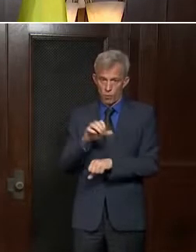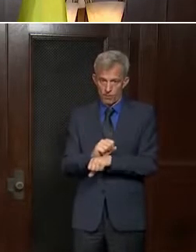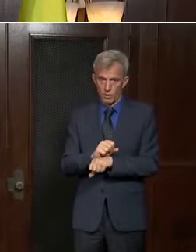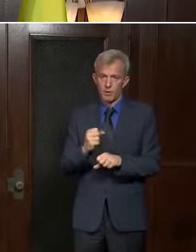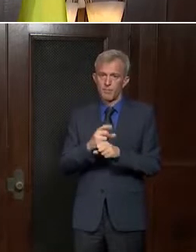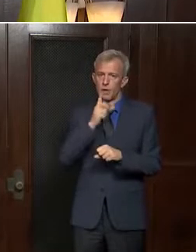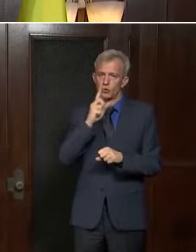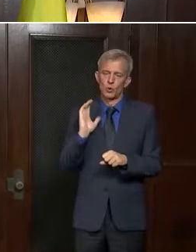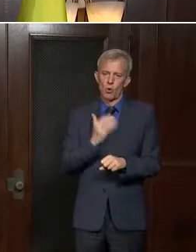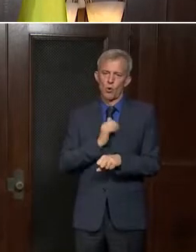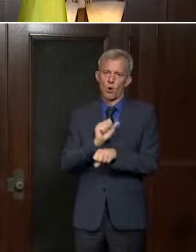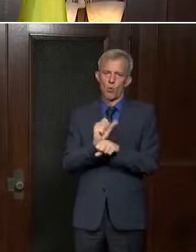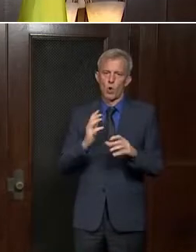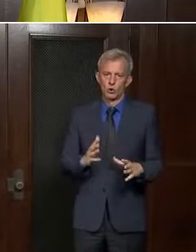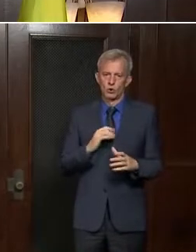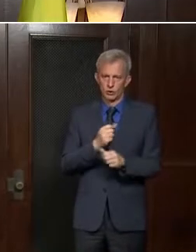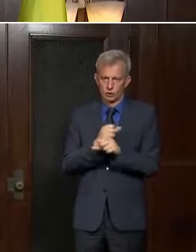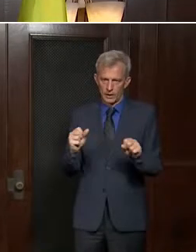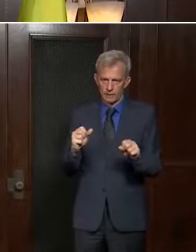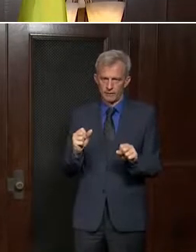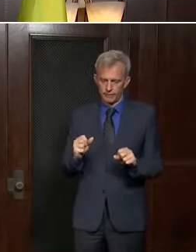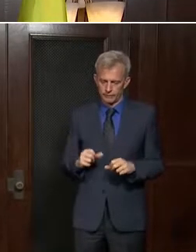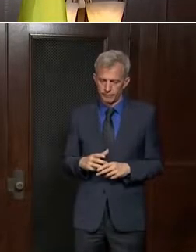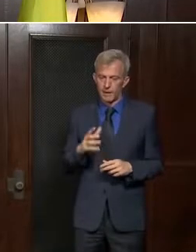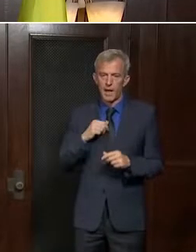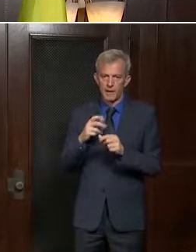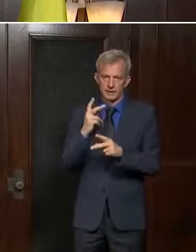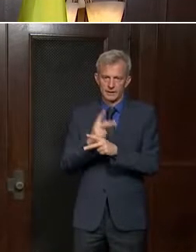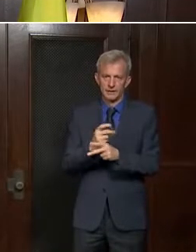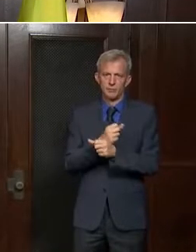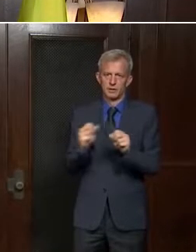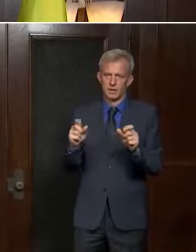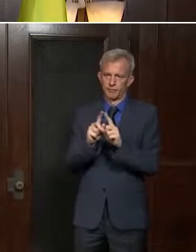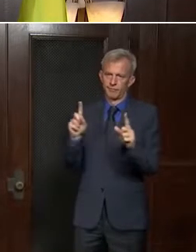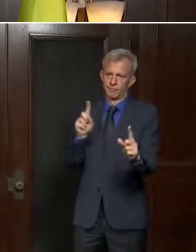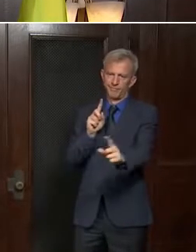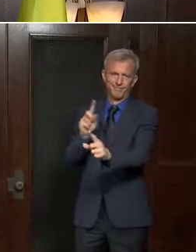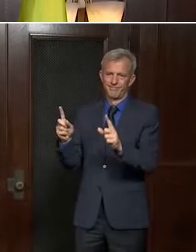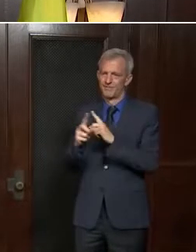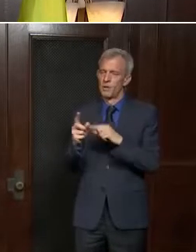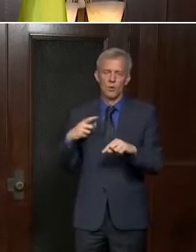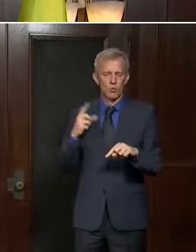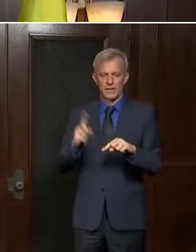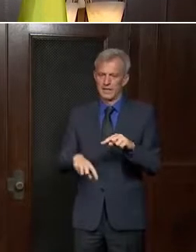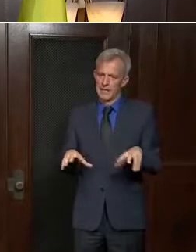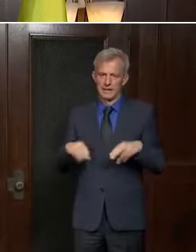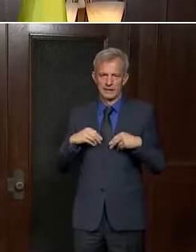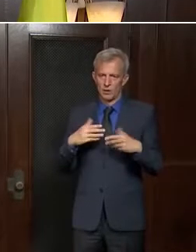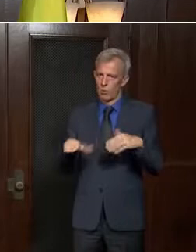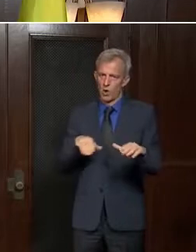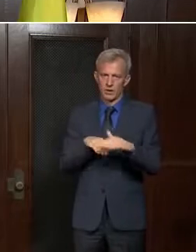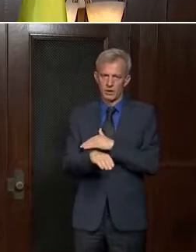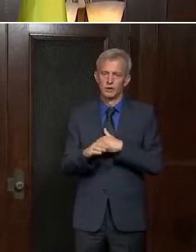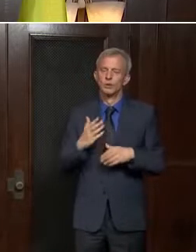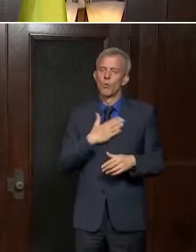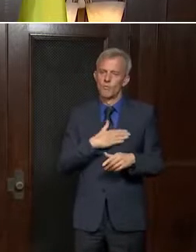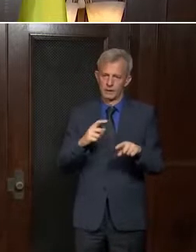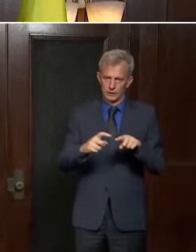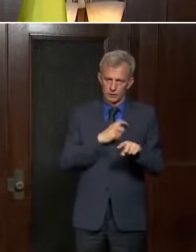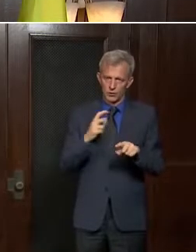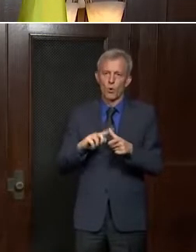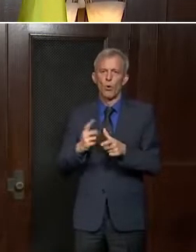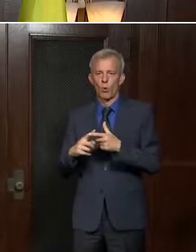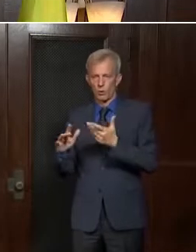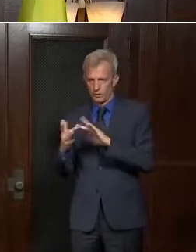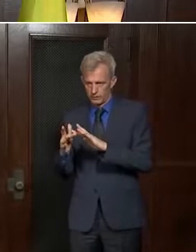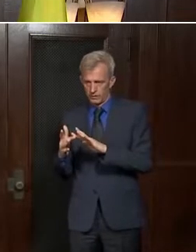our workers safe and to maintain a safe social distance. We can't accept walk-ins. So please go through the online or phone call